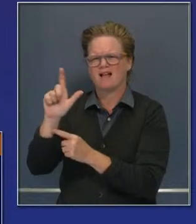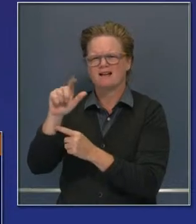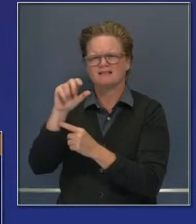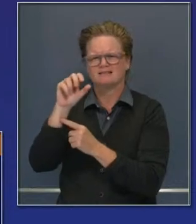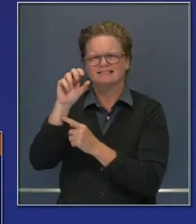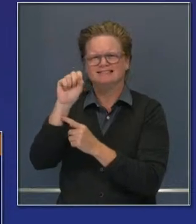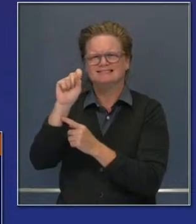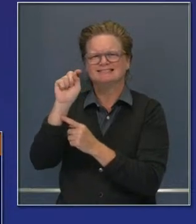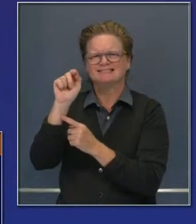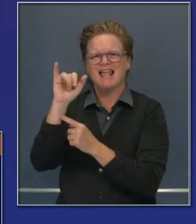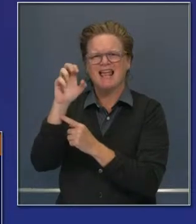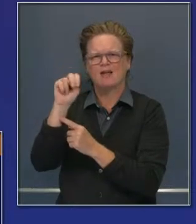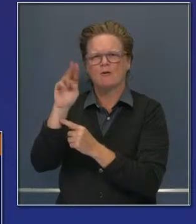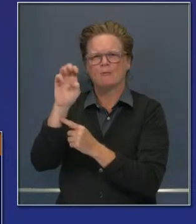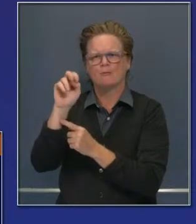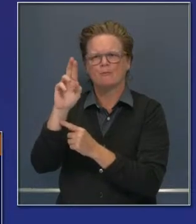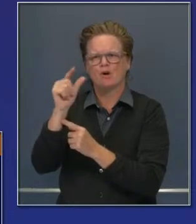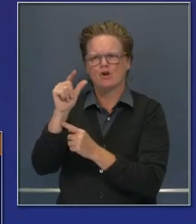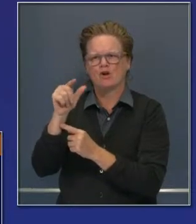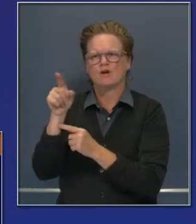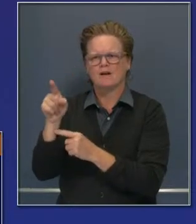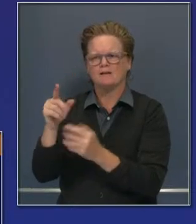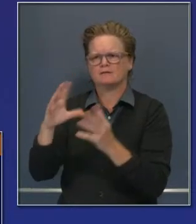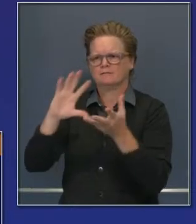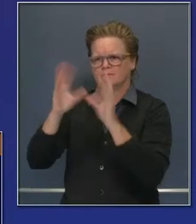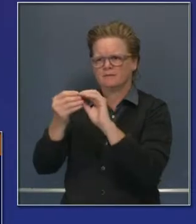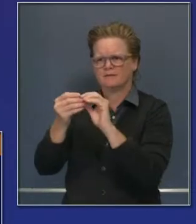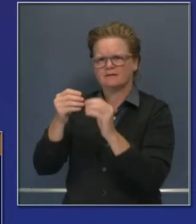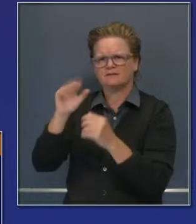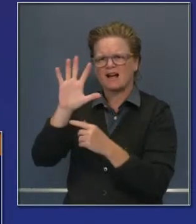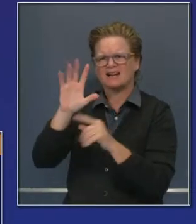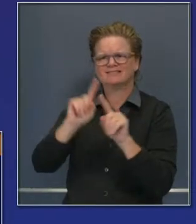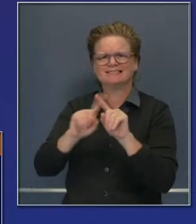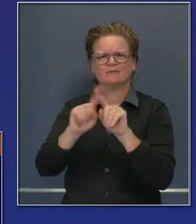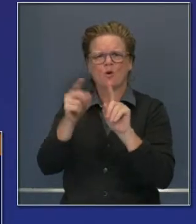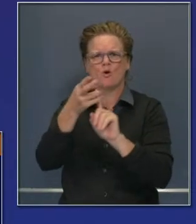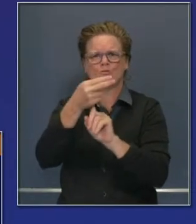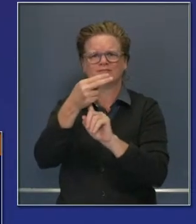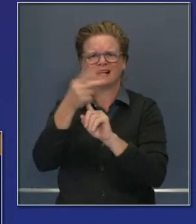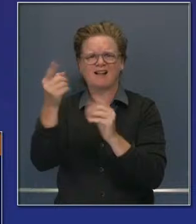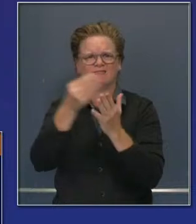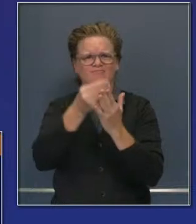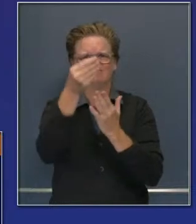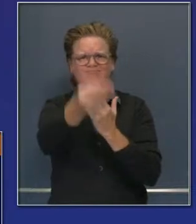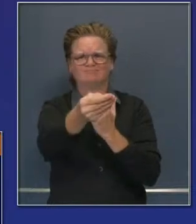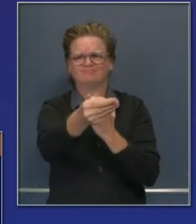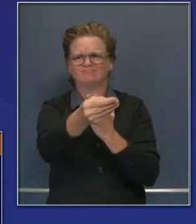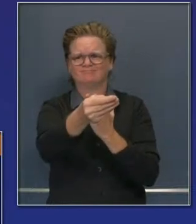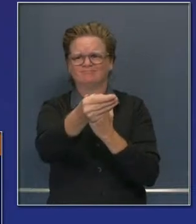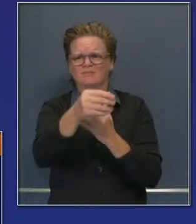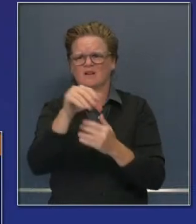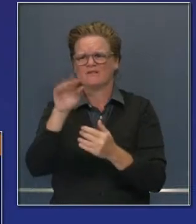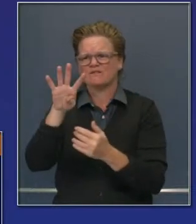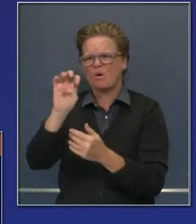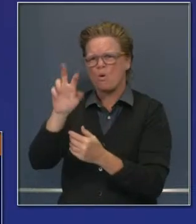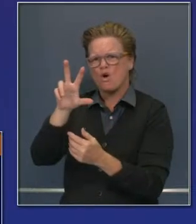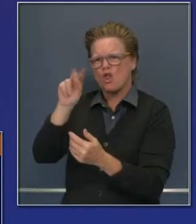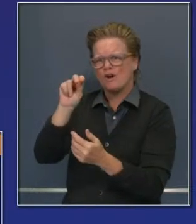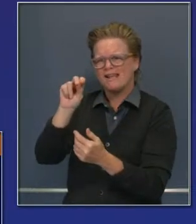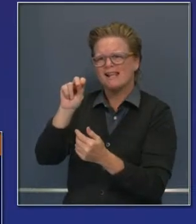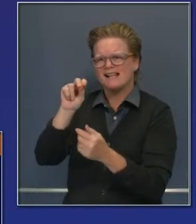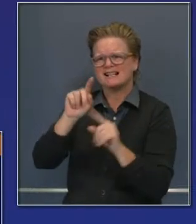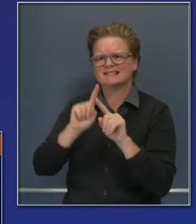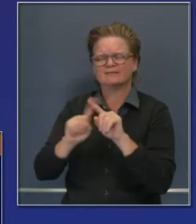motel acquisitions that they are poised to make, some 430 units made available like that. And by the way,